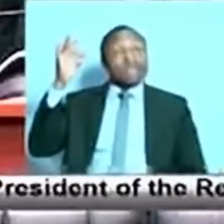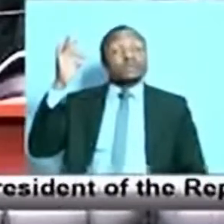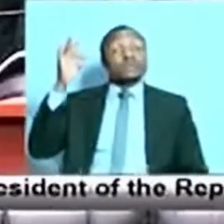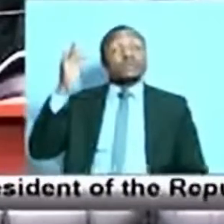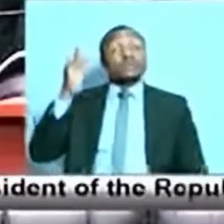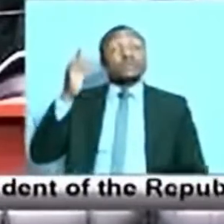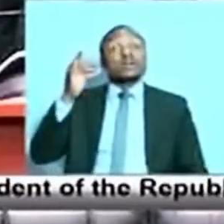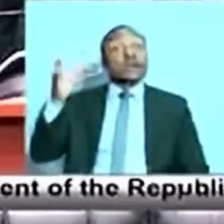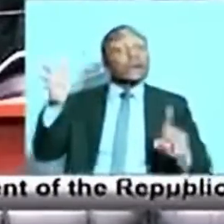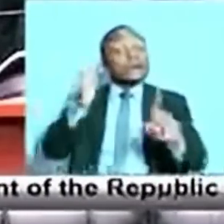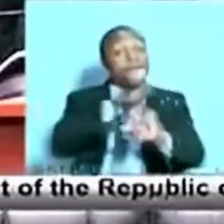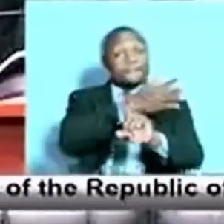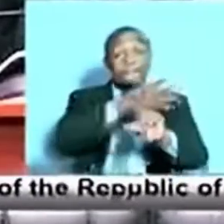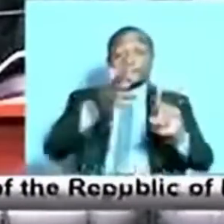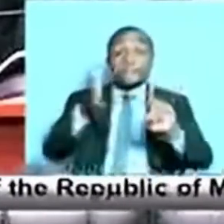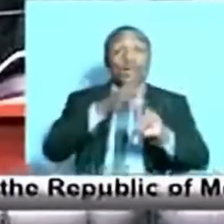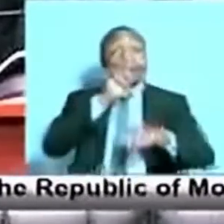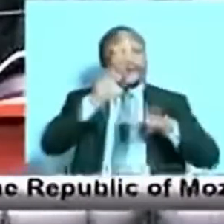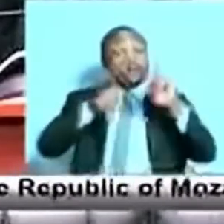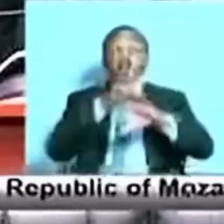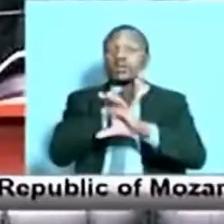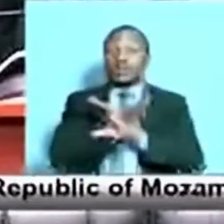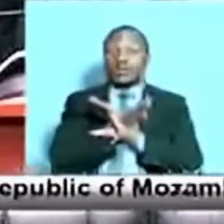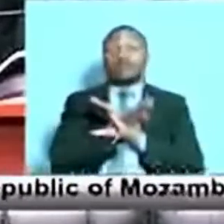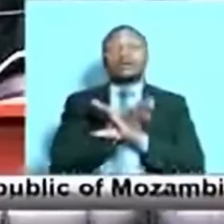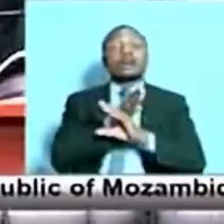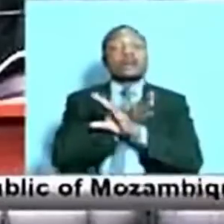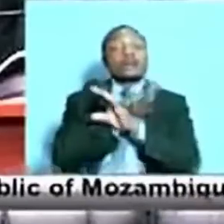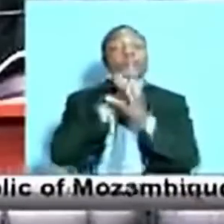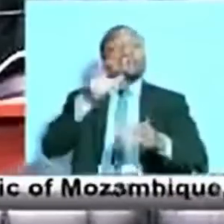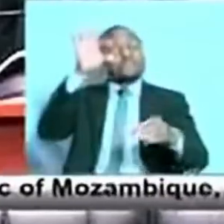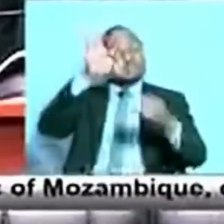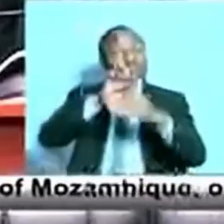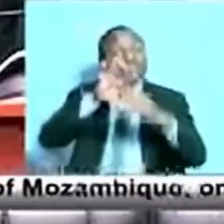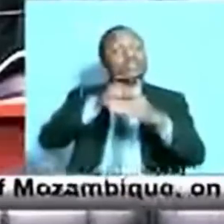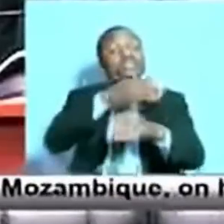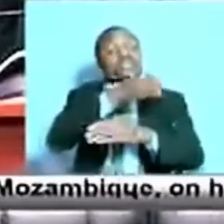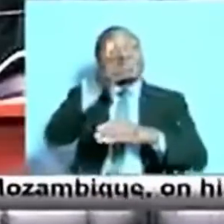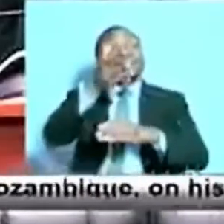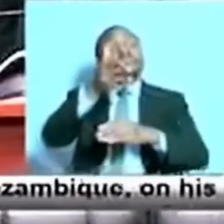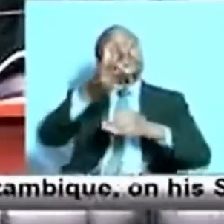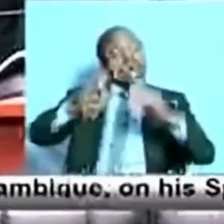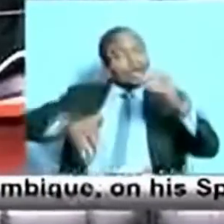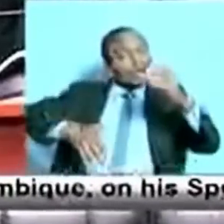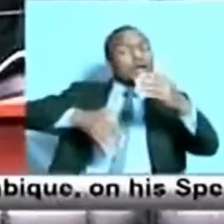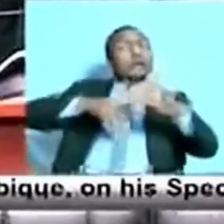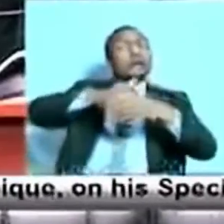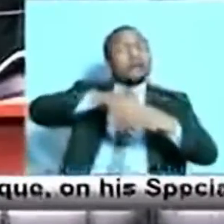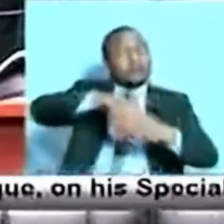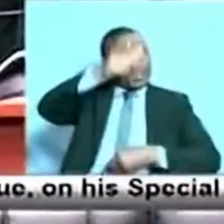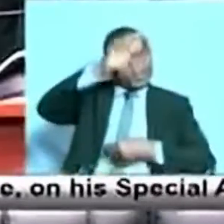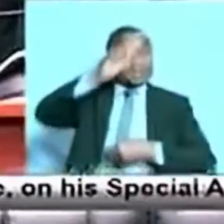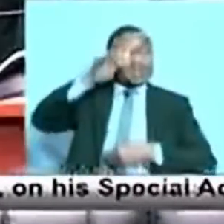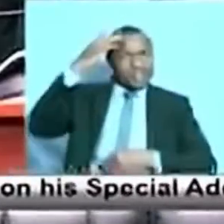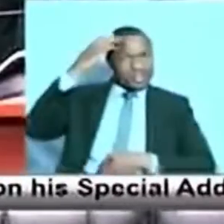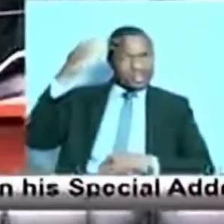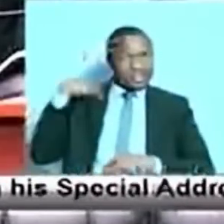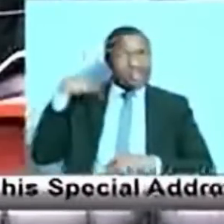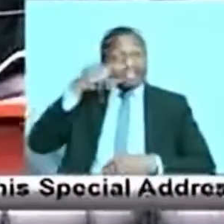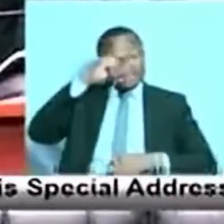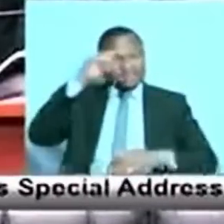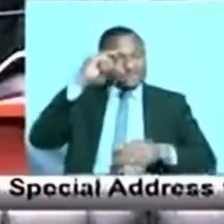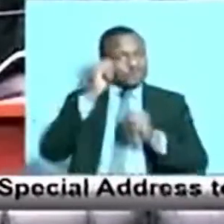Zambians and that Zambians voted them out of office because of the heinous